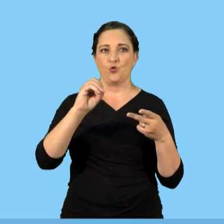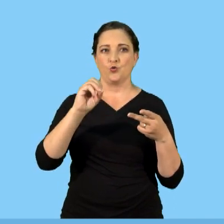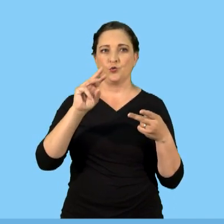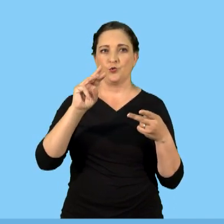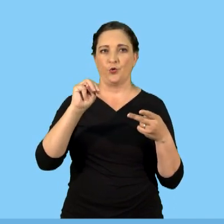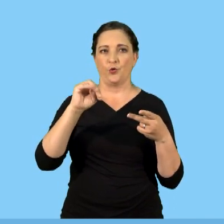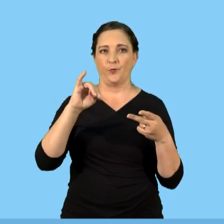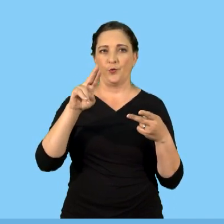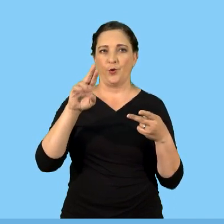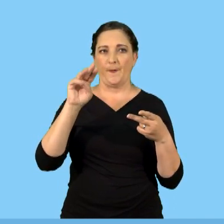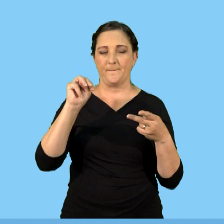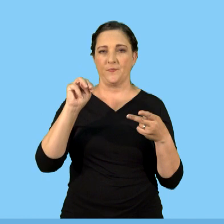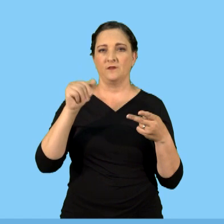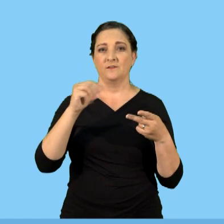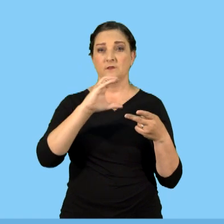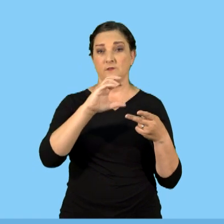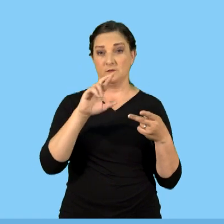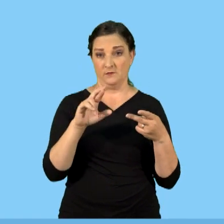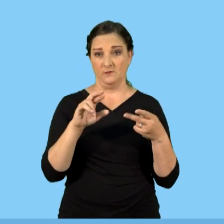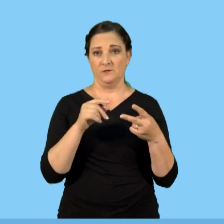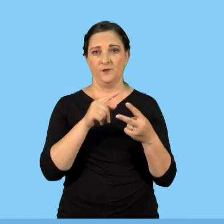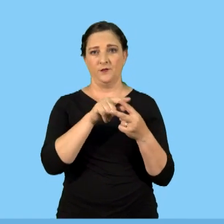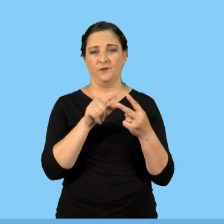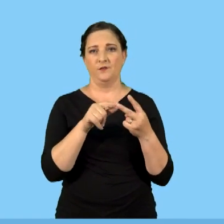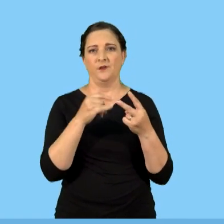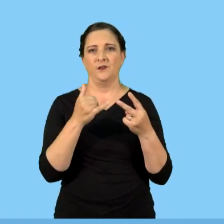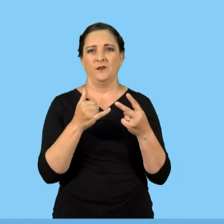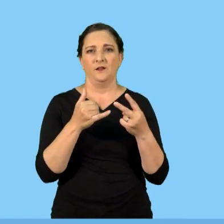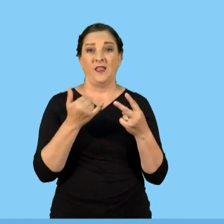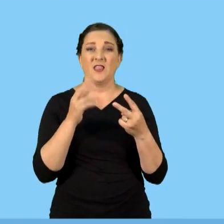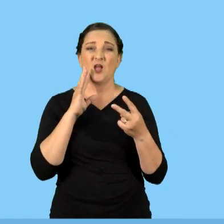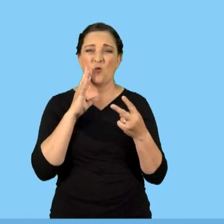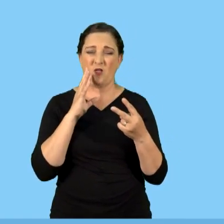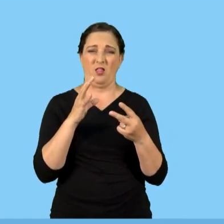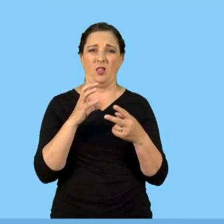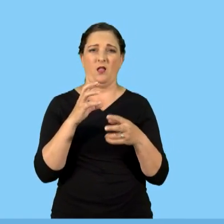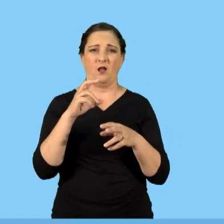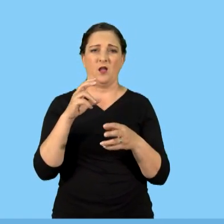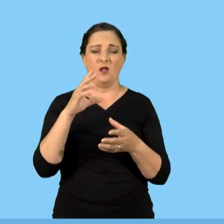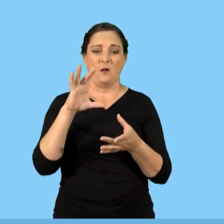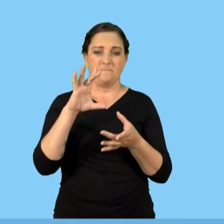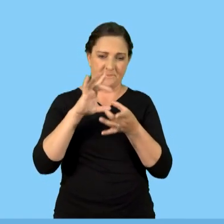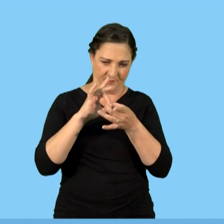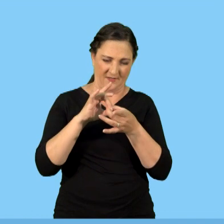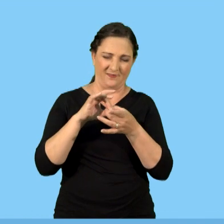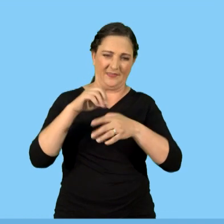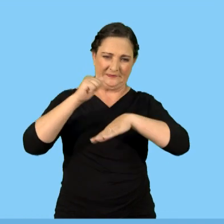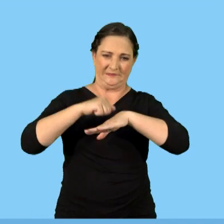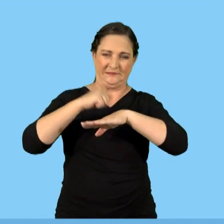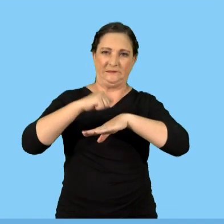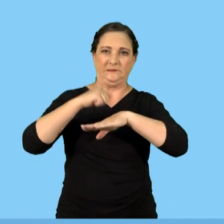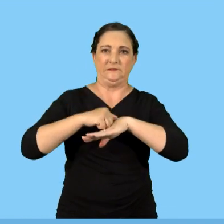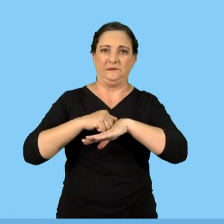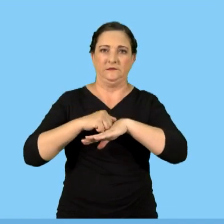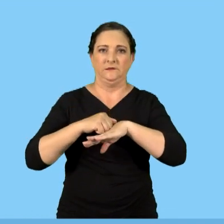remember chromium, Cr. Metals like zinc and chromium form a hard oxide layer when they corrode.